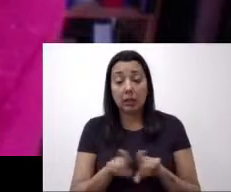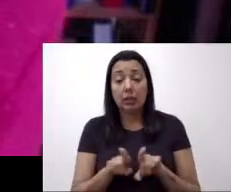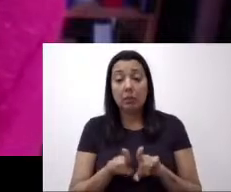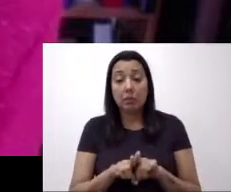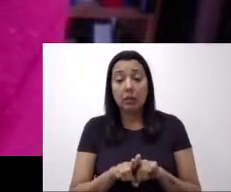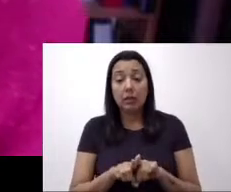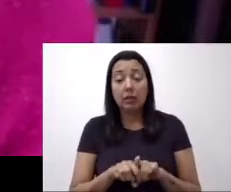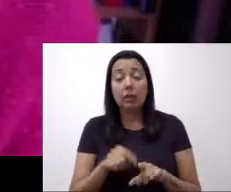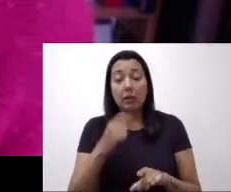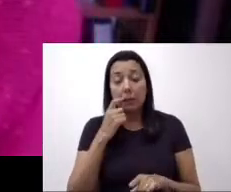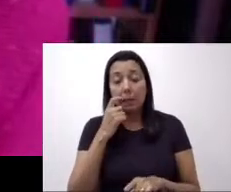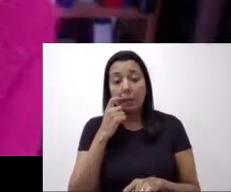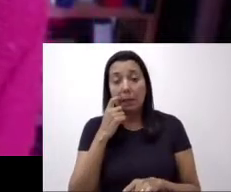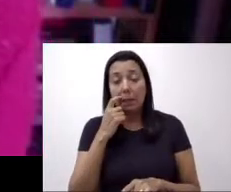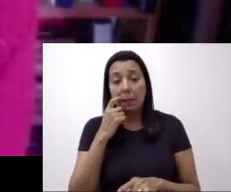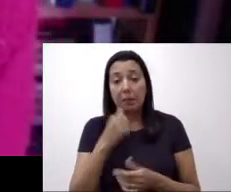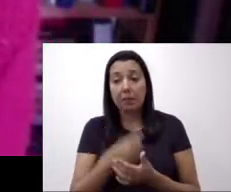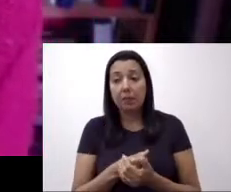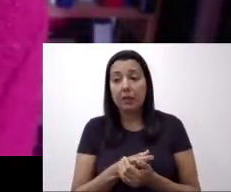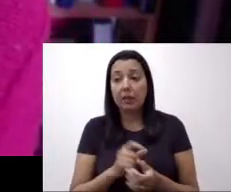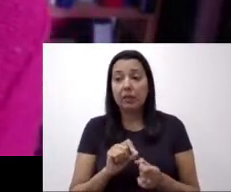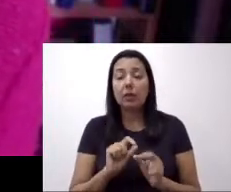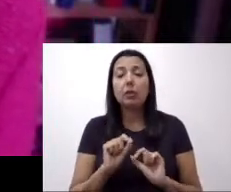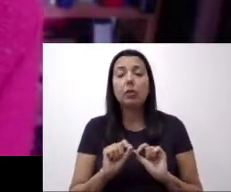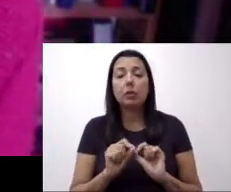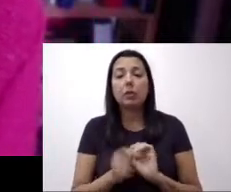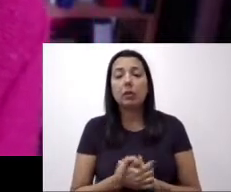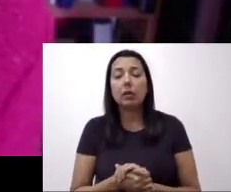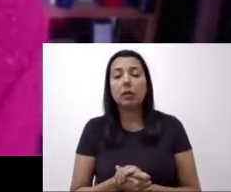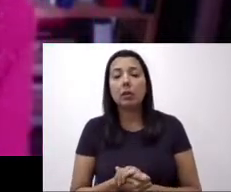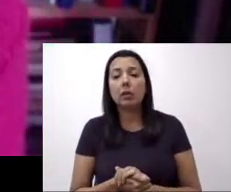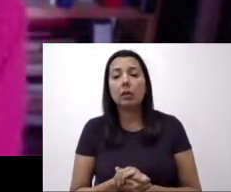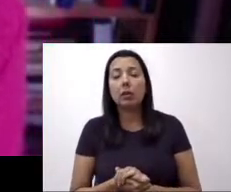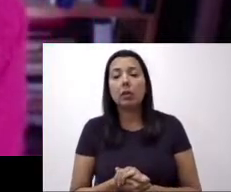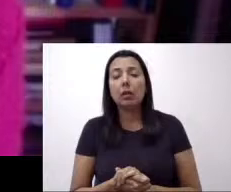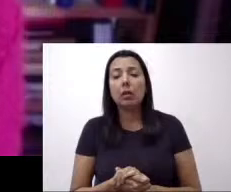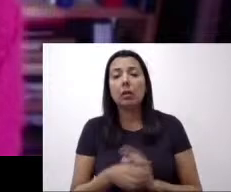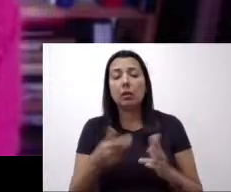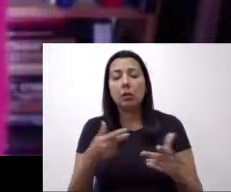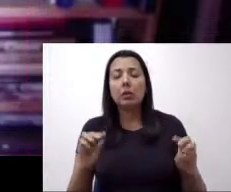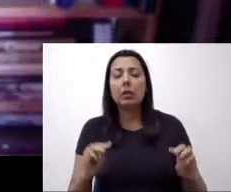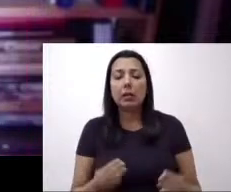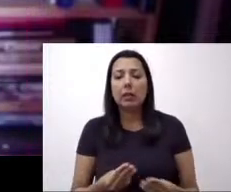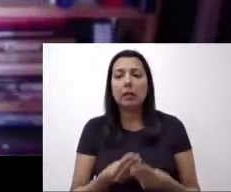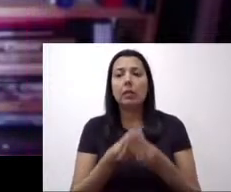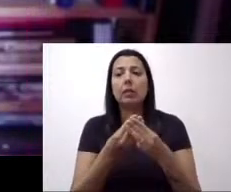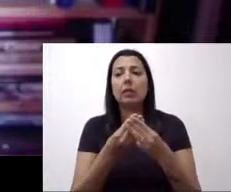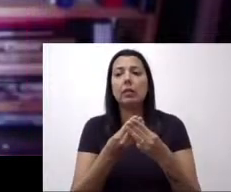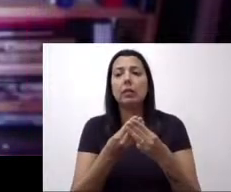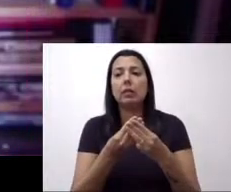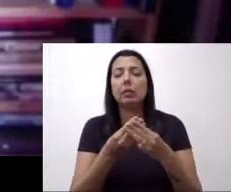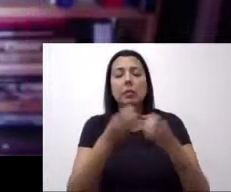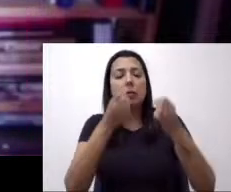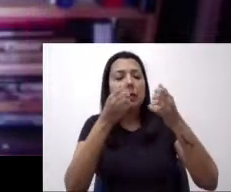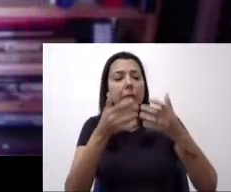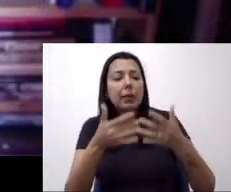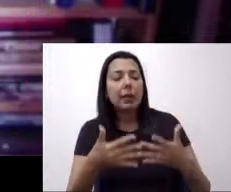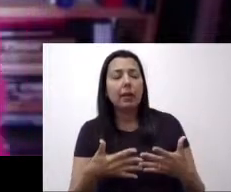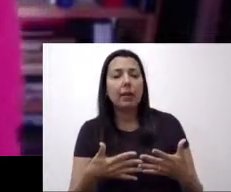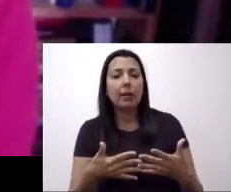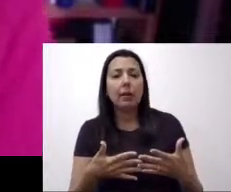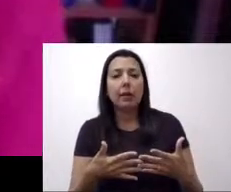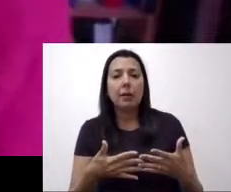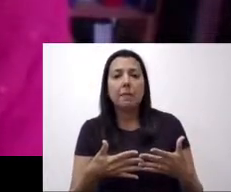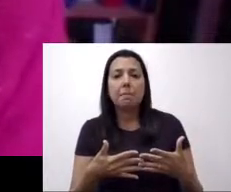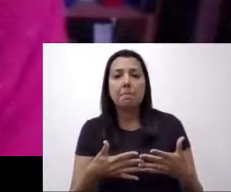have also mobilized the advocacy coalition framework to explain how in the